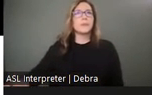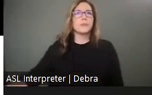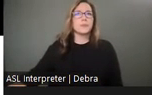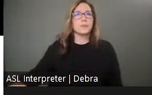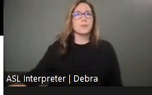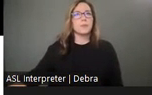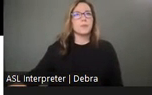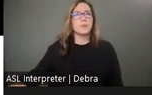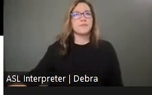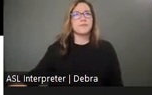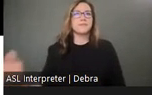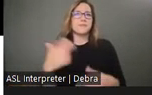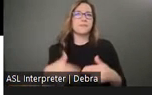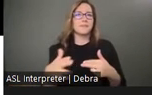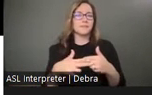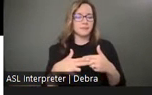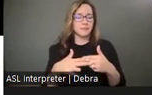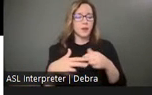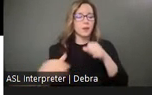Next slide, please.